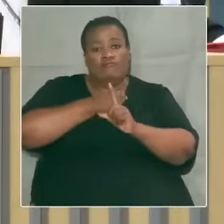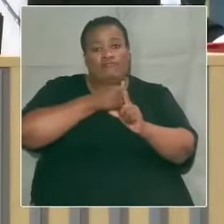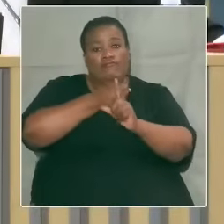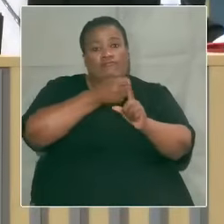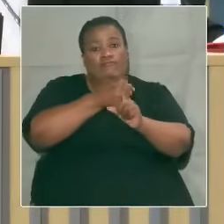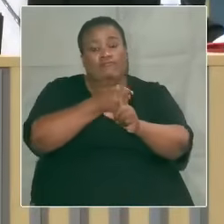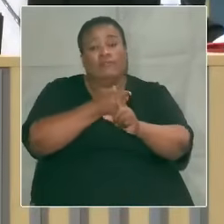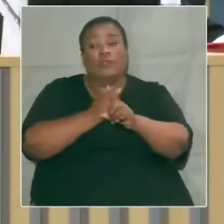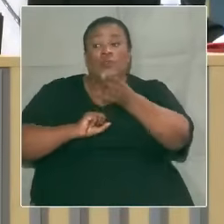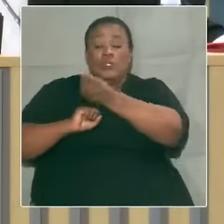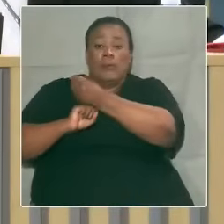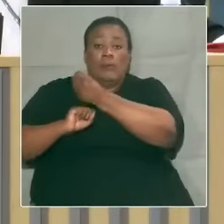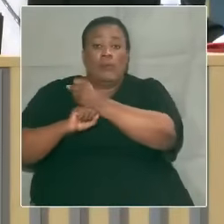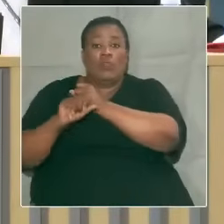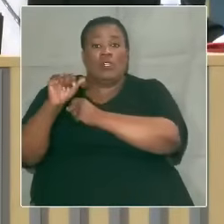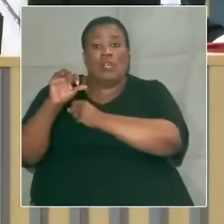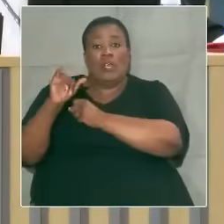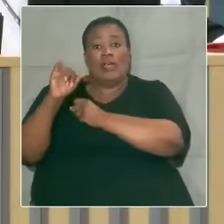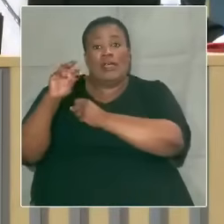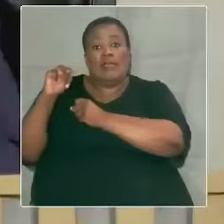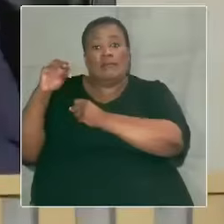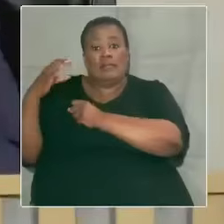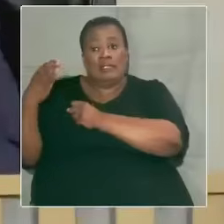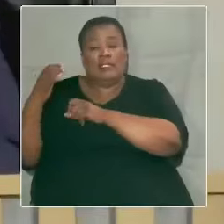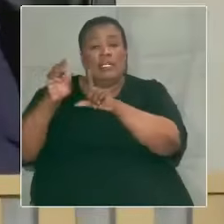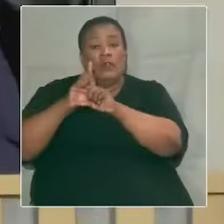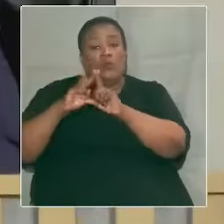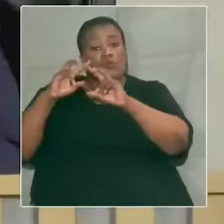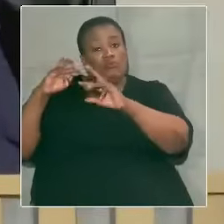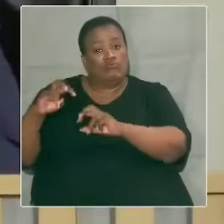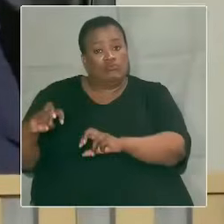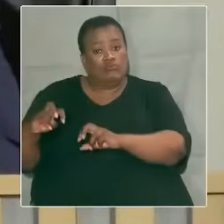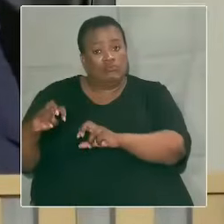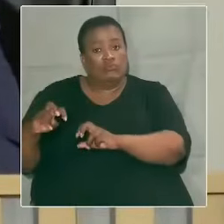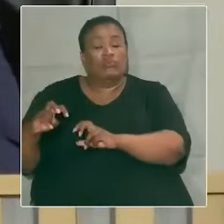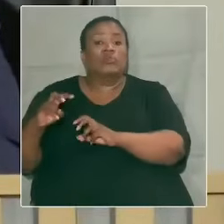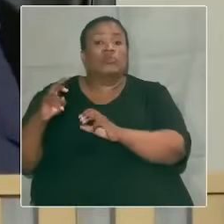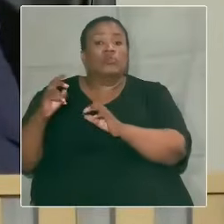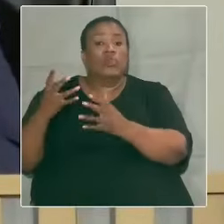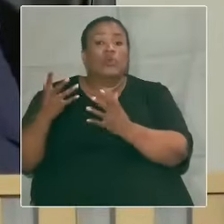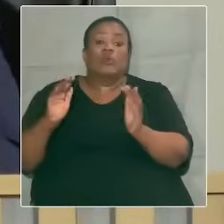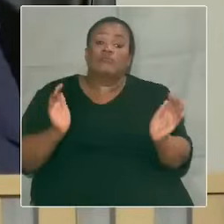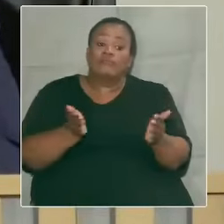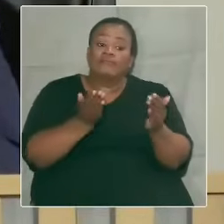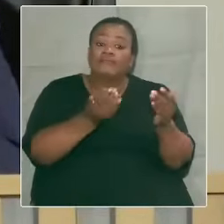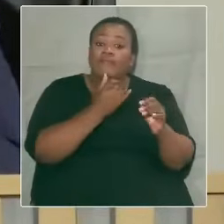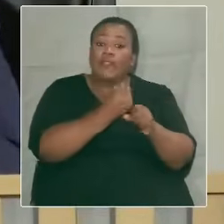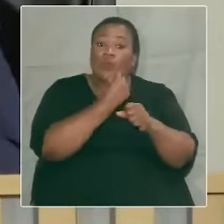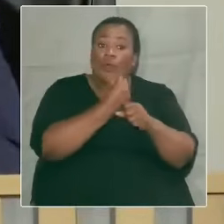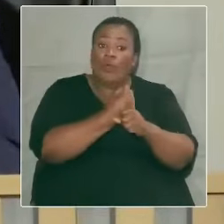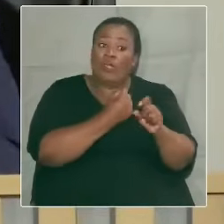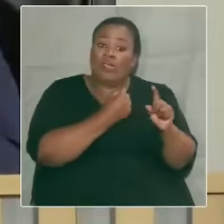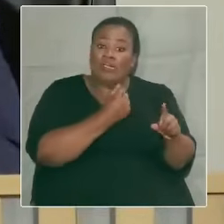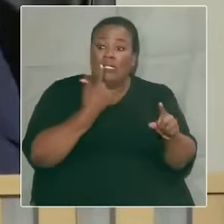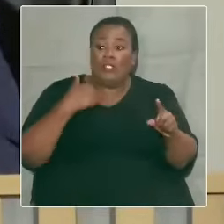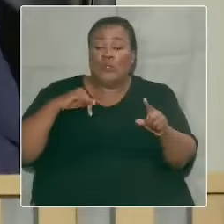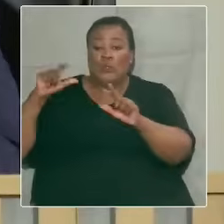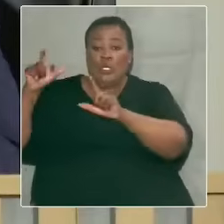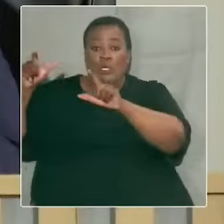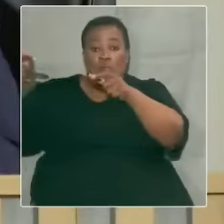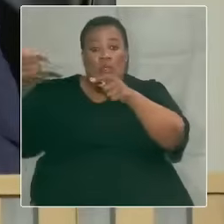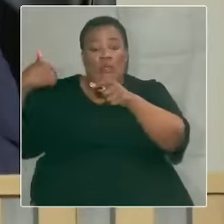the IMC as well as investigations. In enhancing the work of the task team, the IMC has resolved